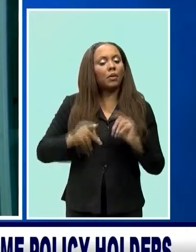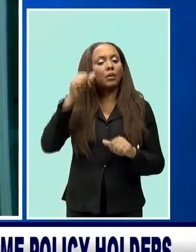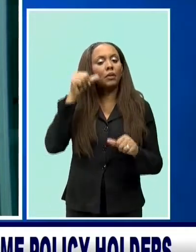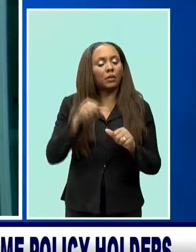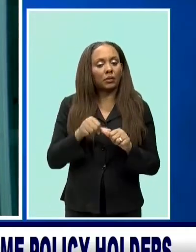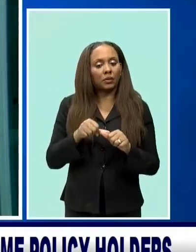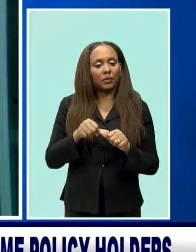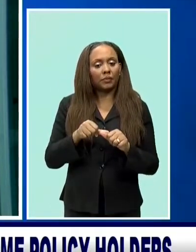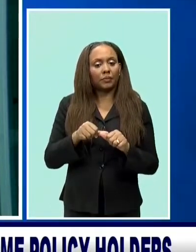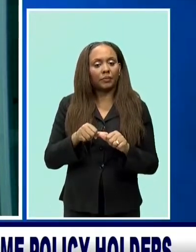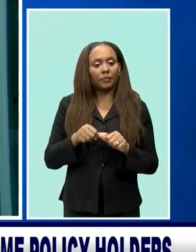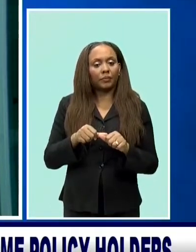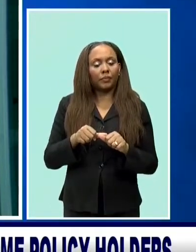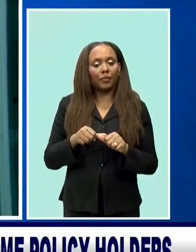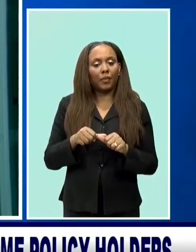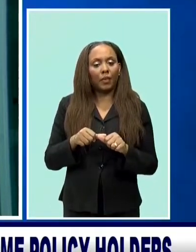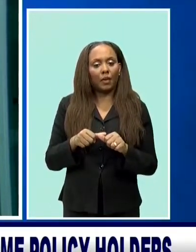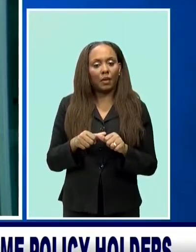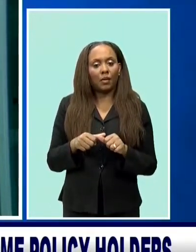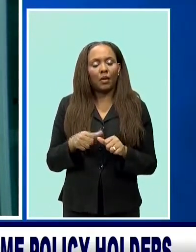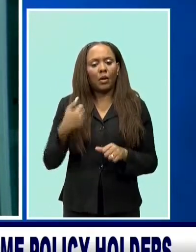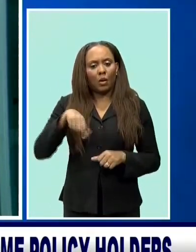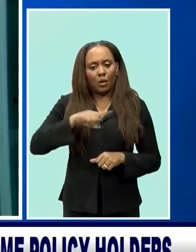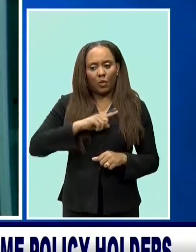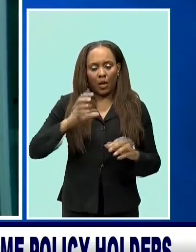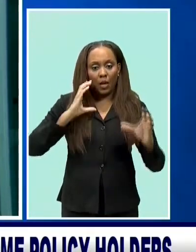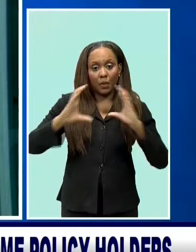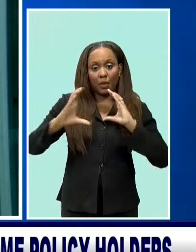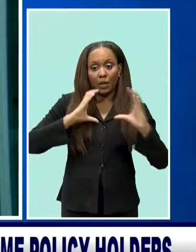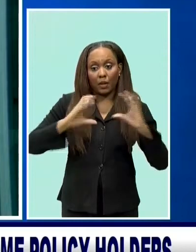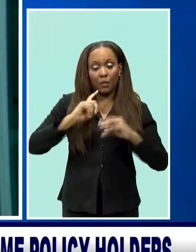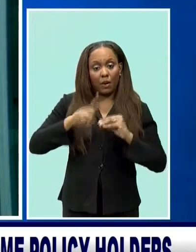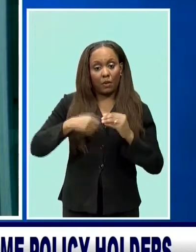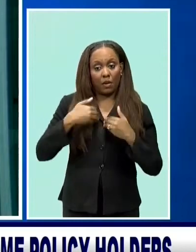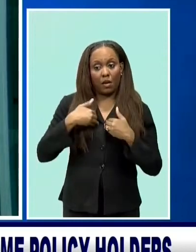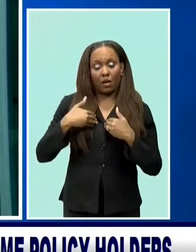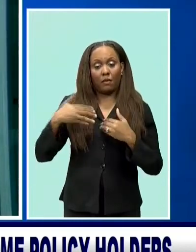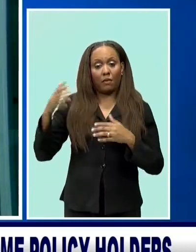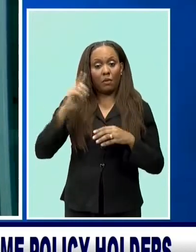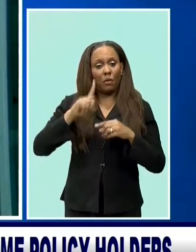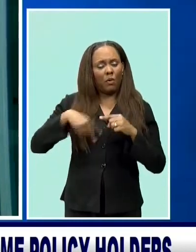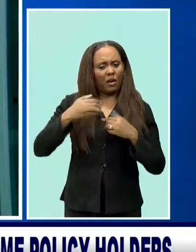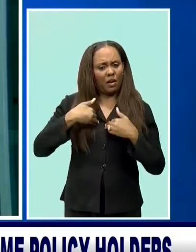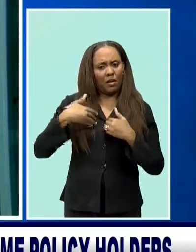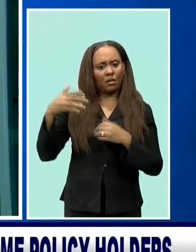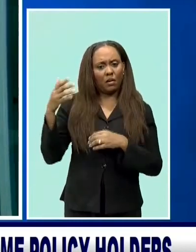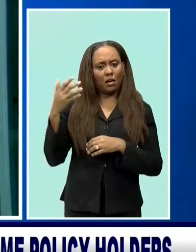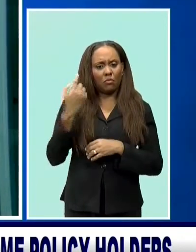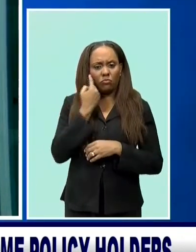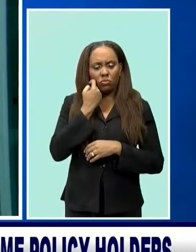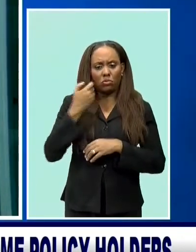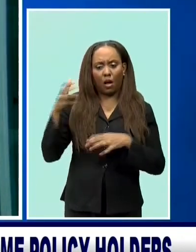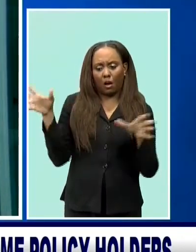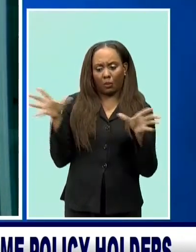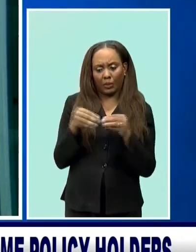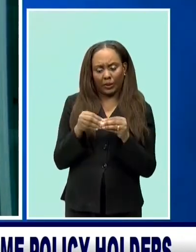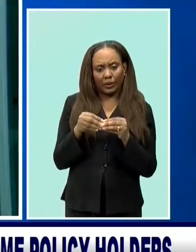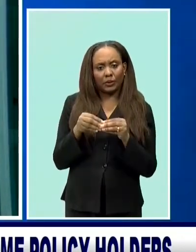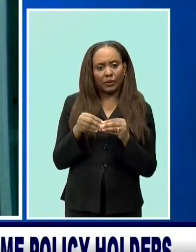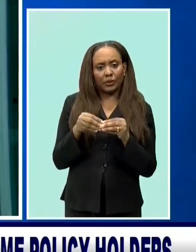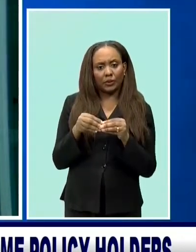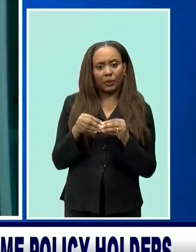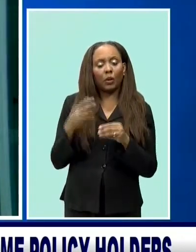that during that process, we indeed communicated that all surrenders would be paid by a bond. So, in fact, quite a few of